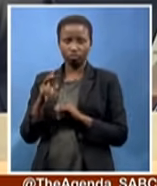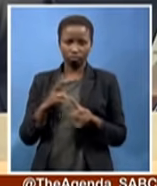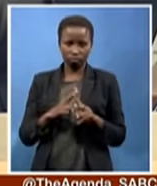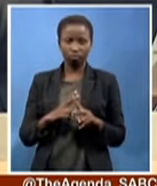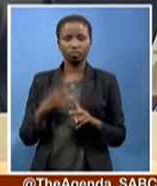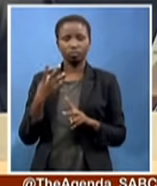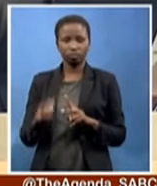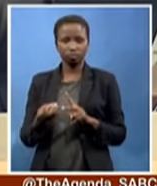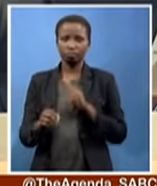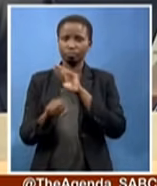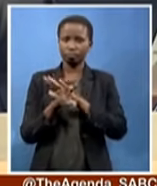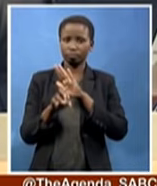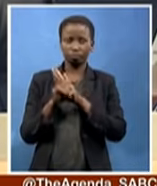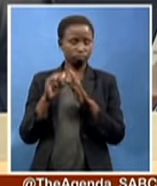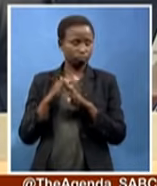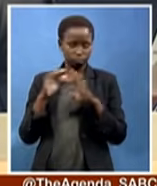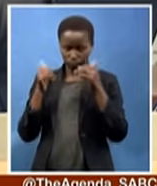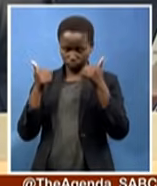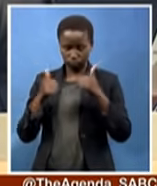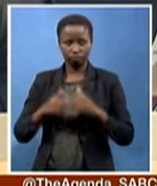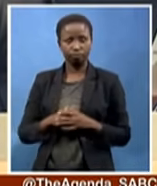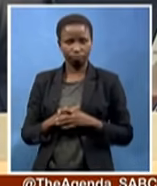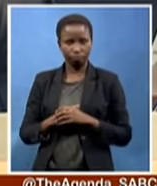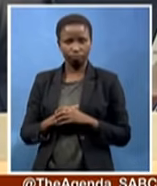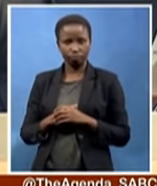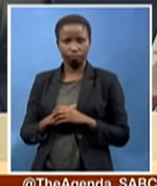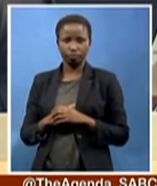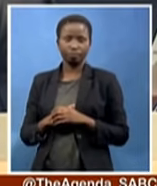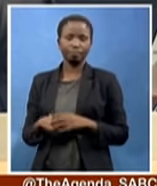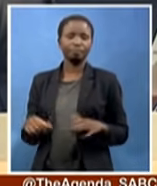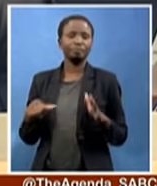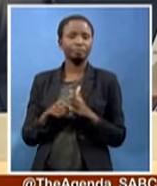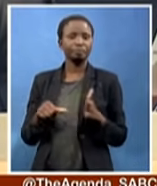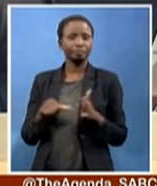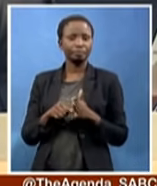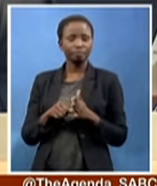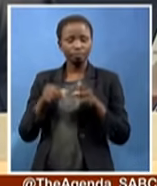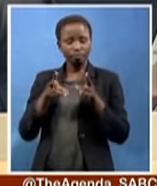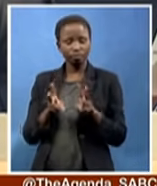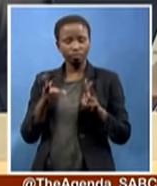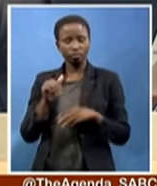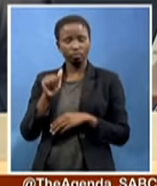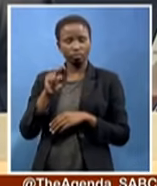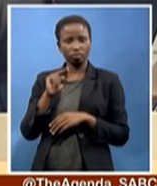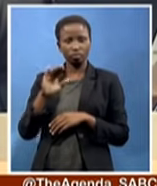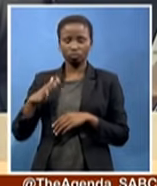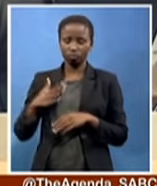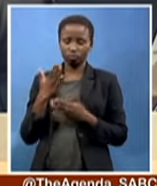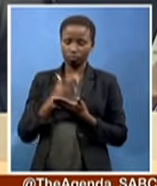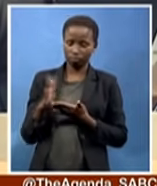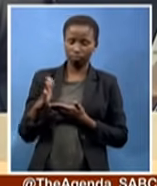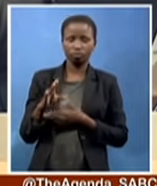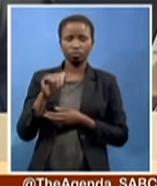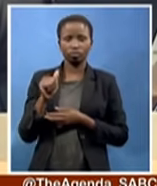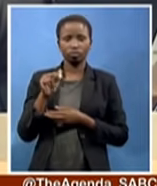An important aspect of the ANC's approach to corruption over the years is a recognition of the extent